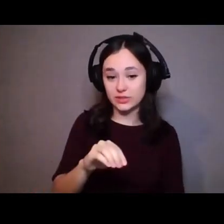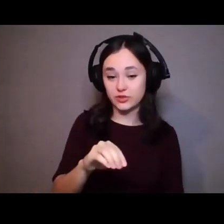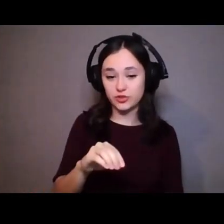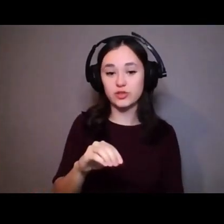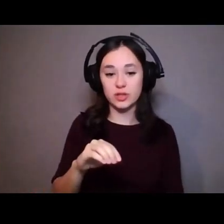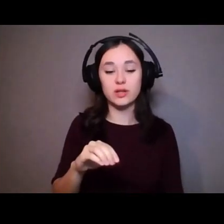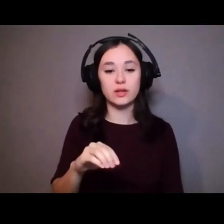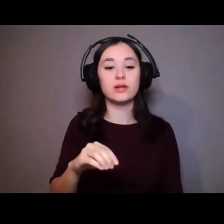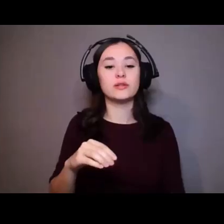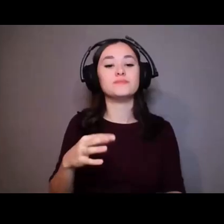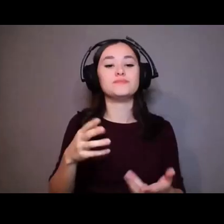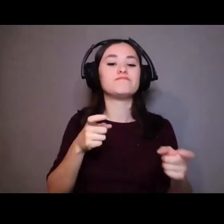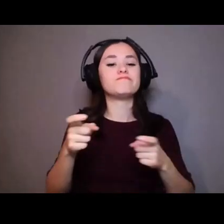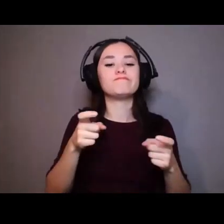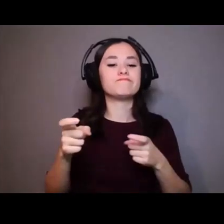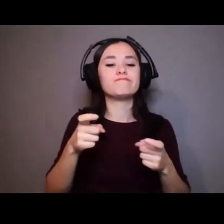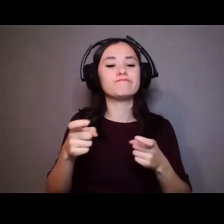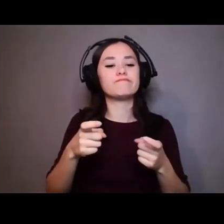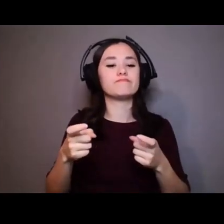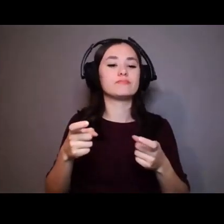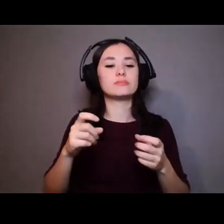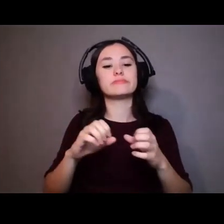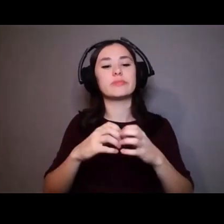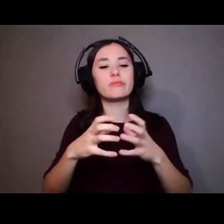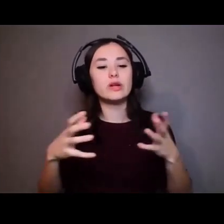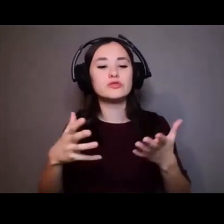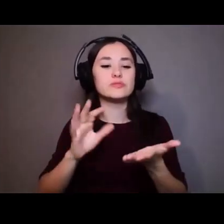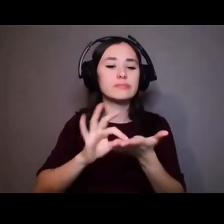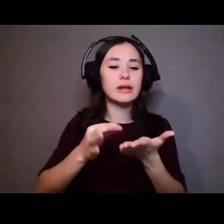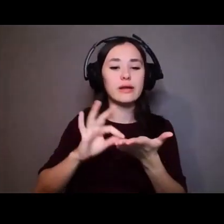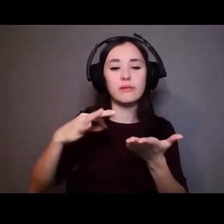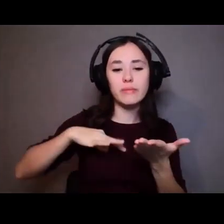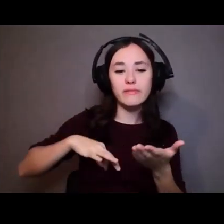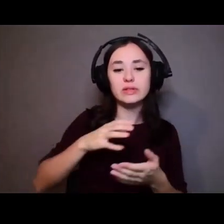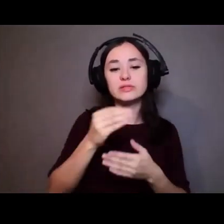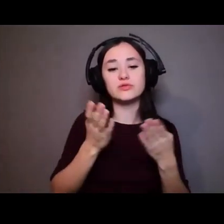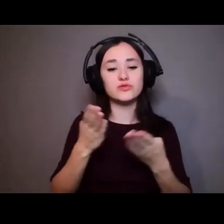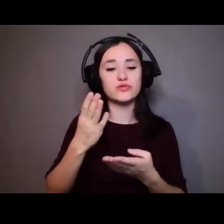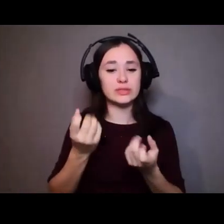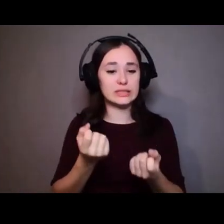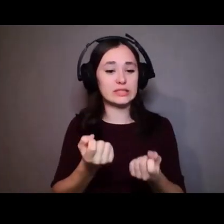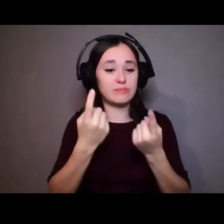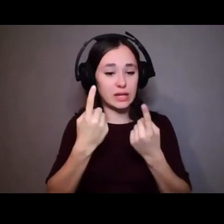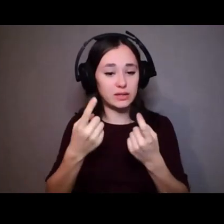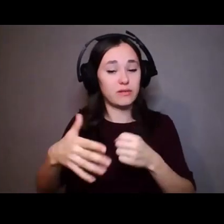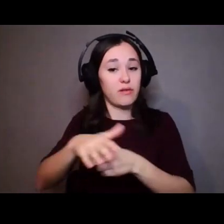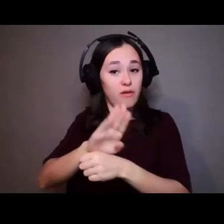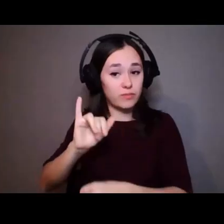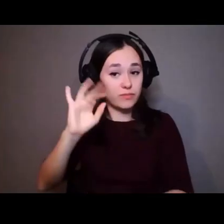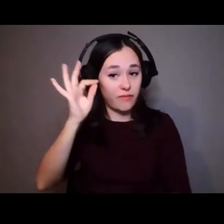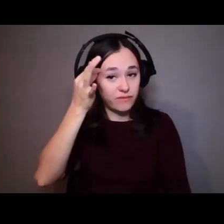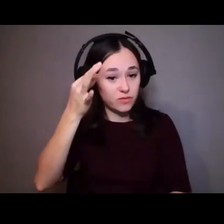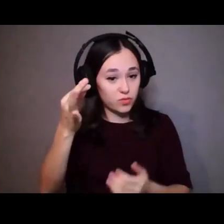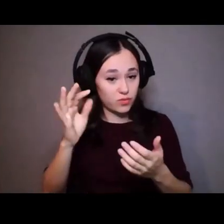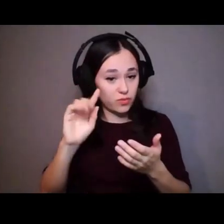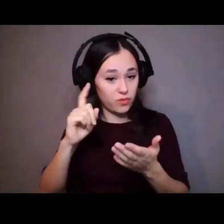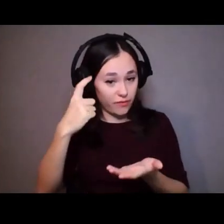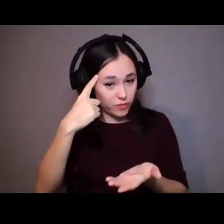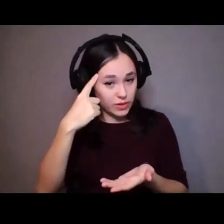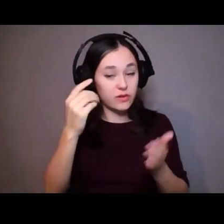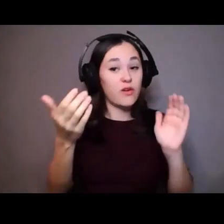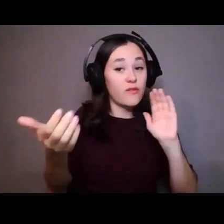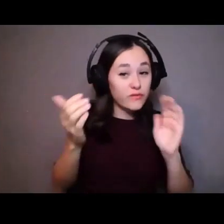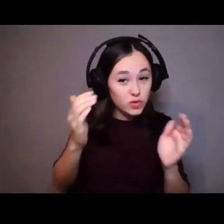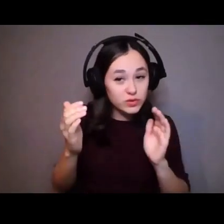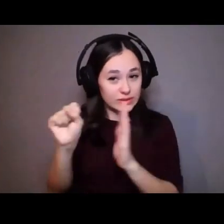of Medicaid benefit and service spending that's covered by the federal government versus what's owed by the state. Some states might